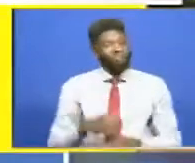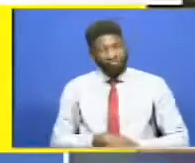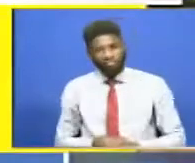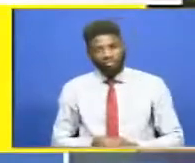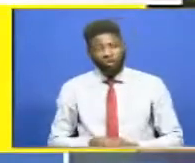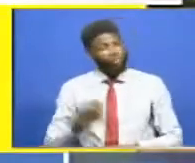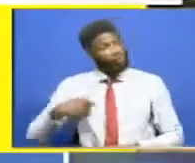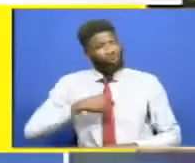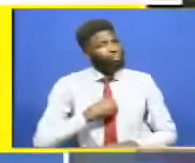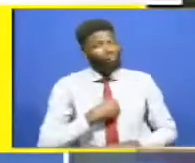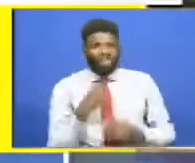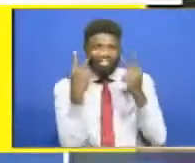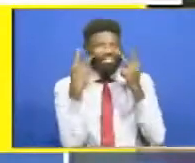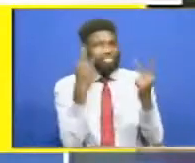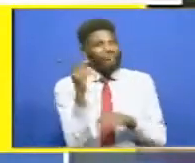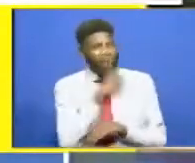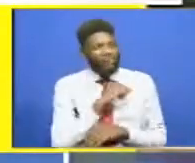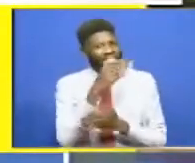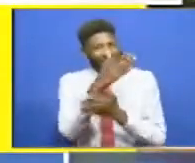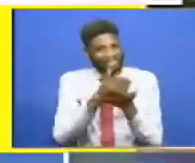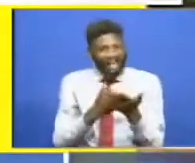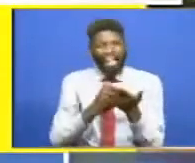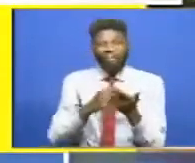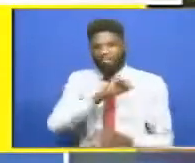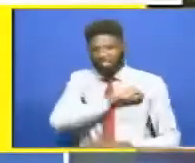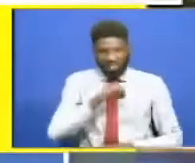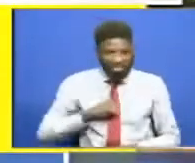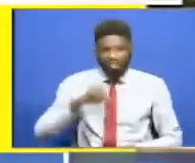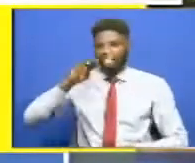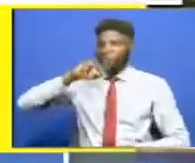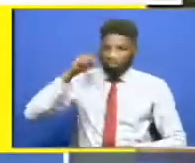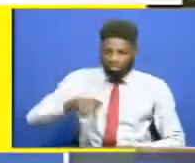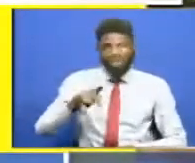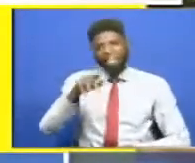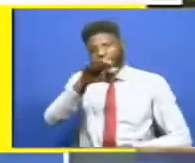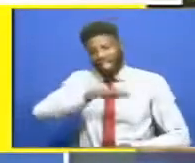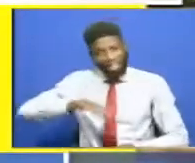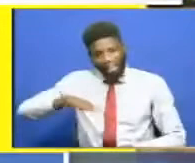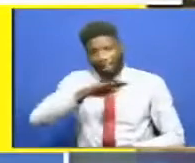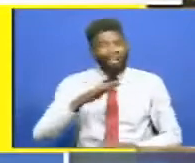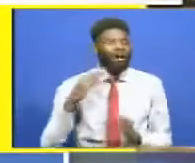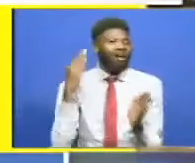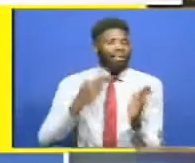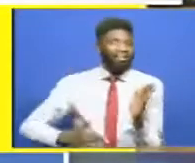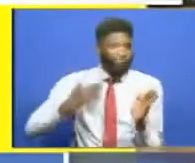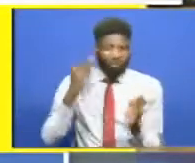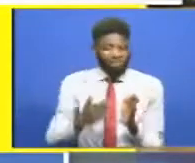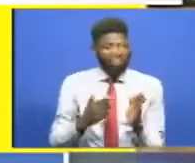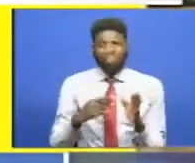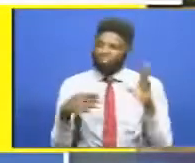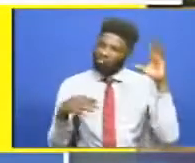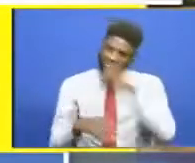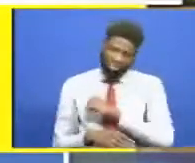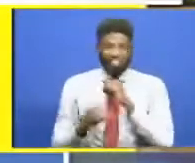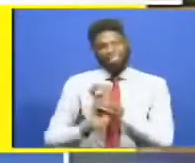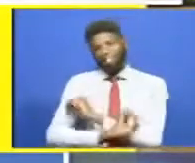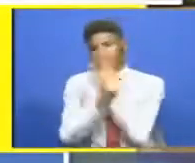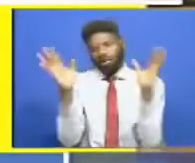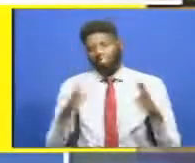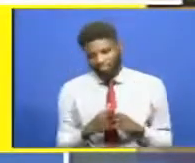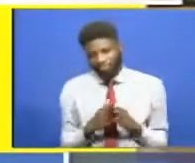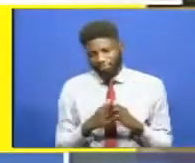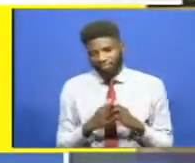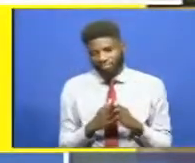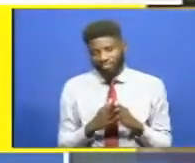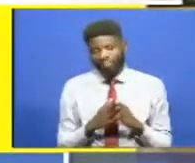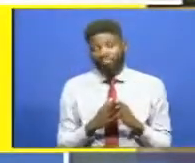seen the some legislators in Naivasha, and conspicuously absent were